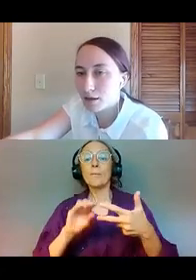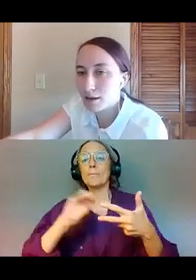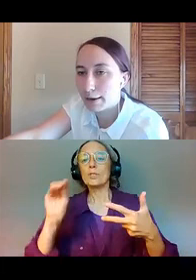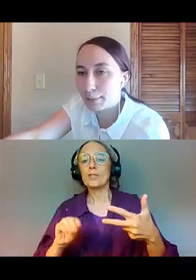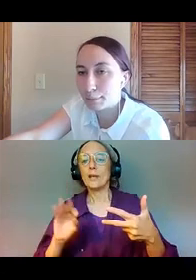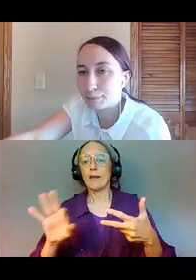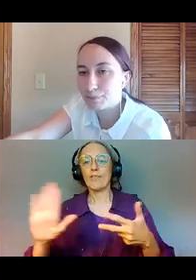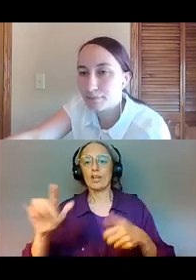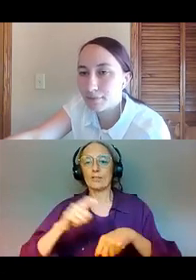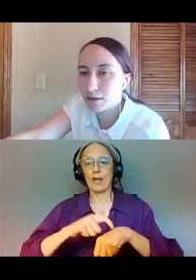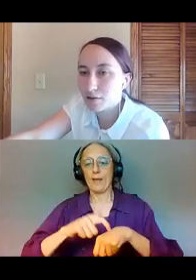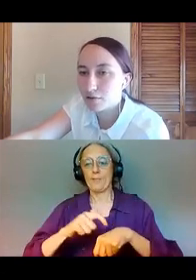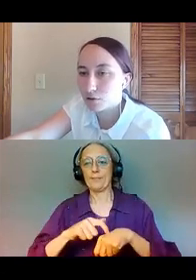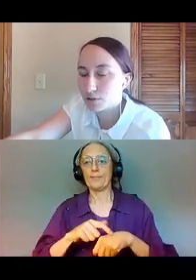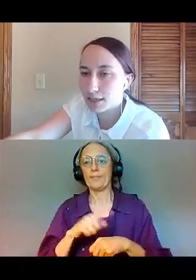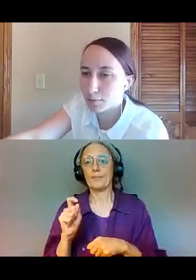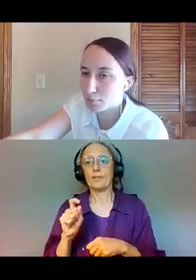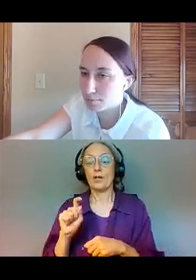full-time